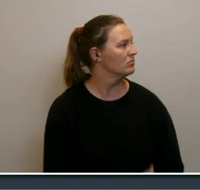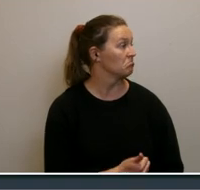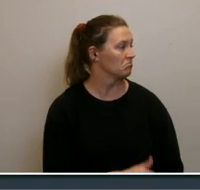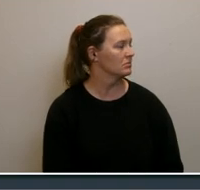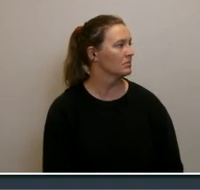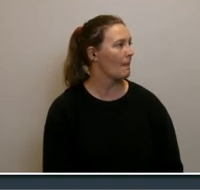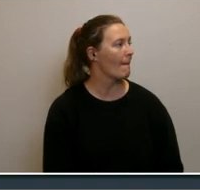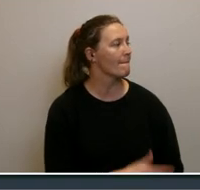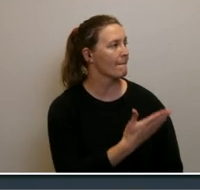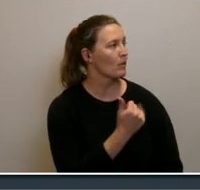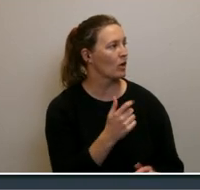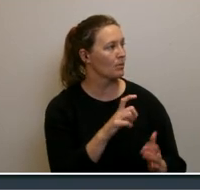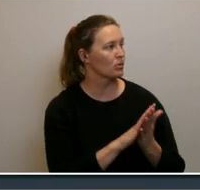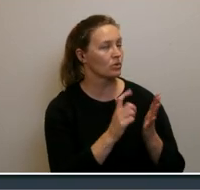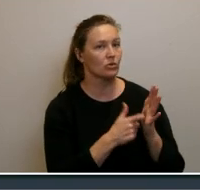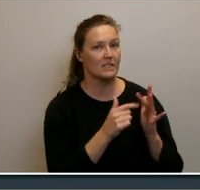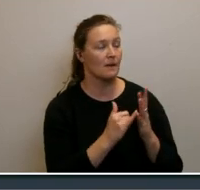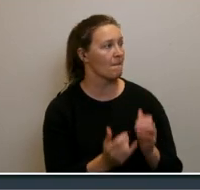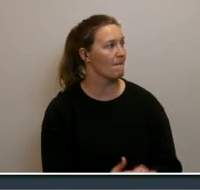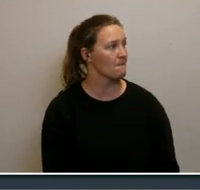Welcome, Chris.